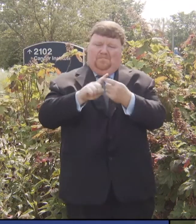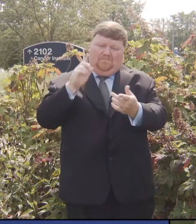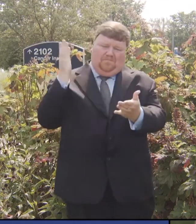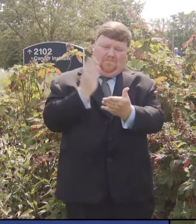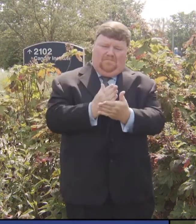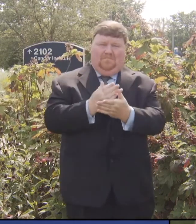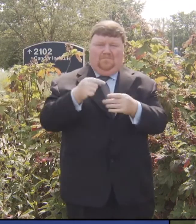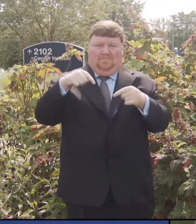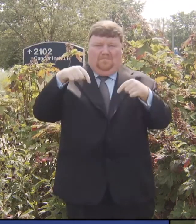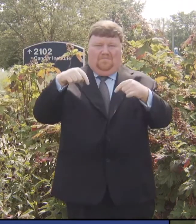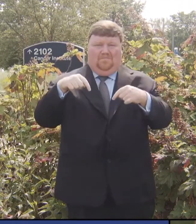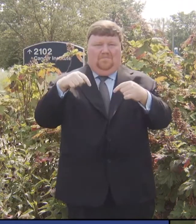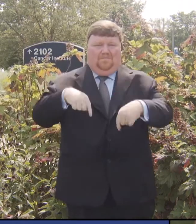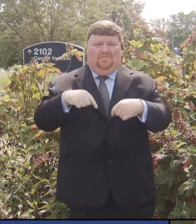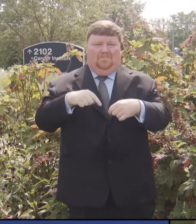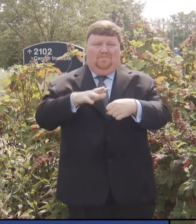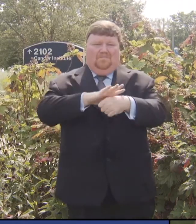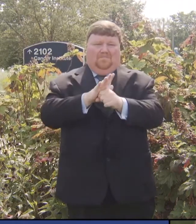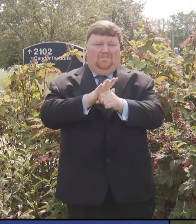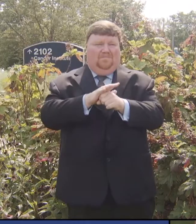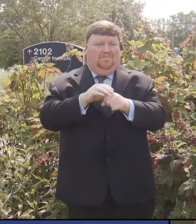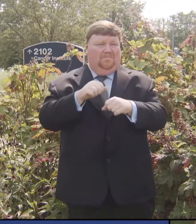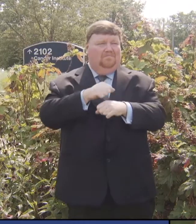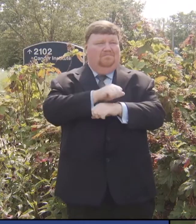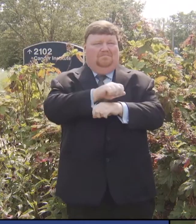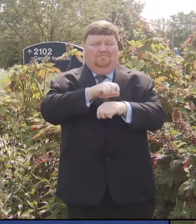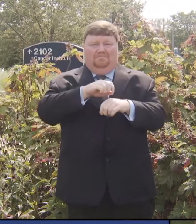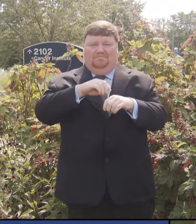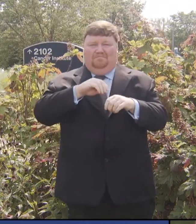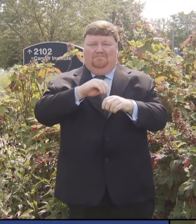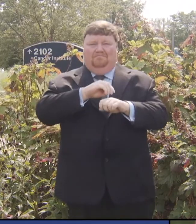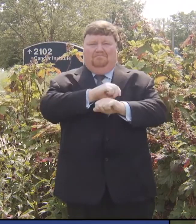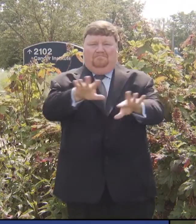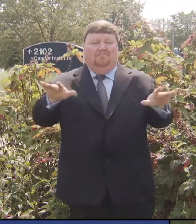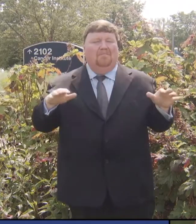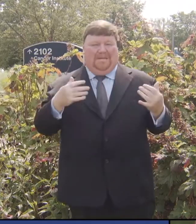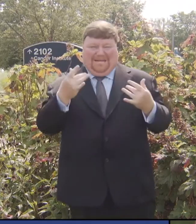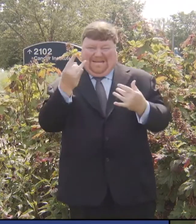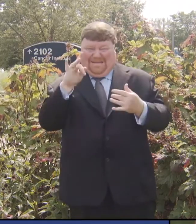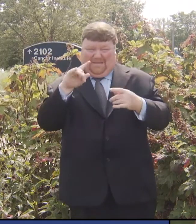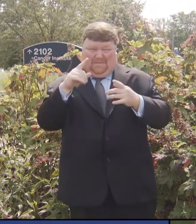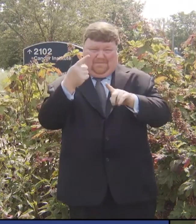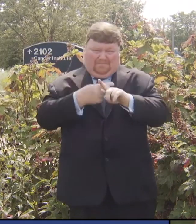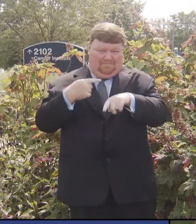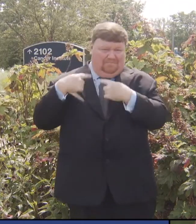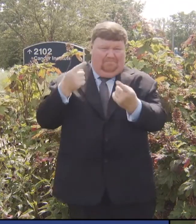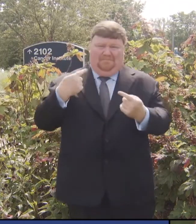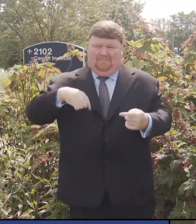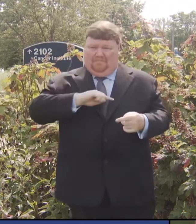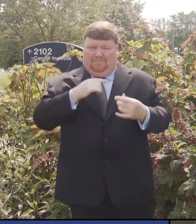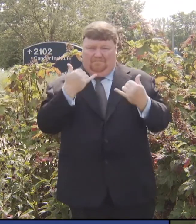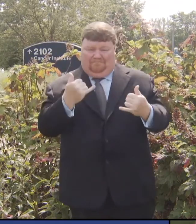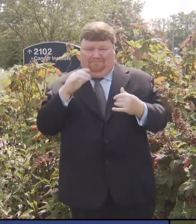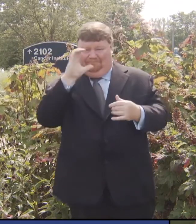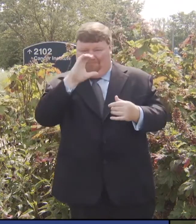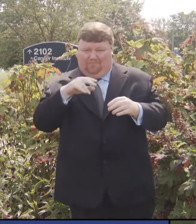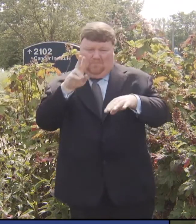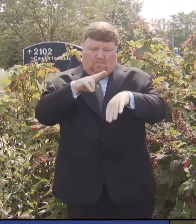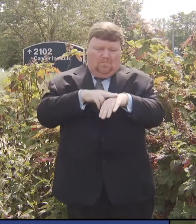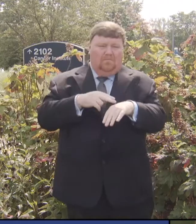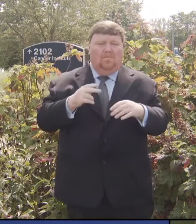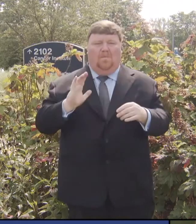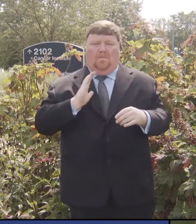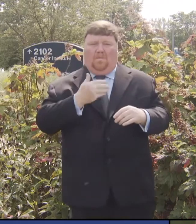pandemic. After 18 months of fighting this virus, we are all searching for normalcy. Our healthcare teams are